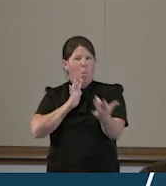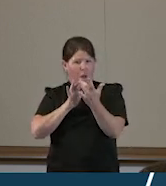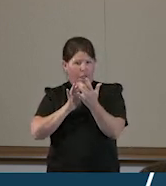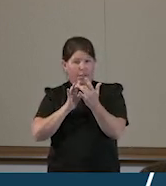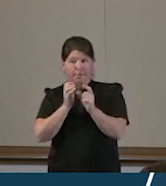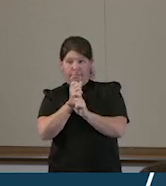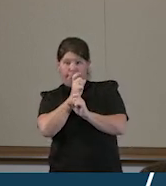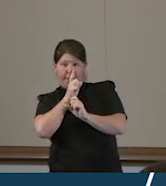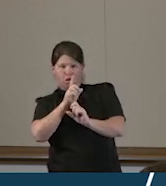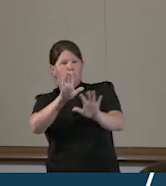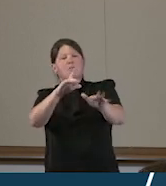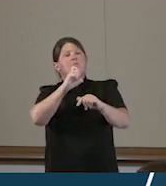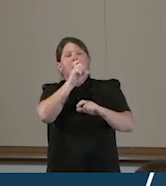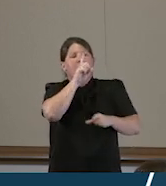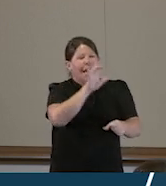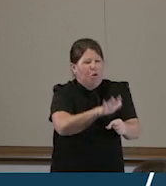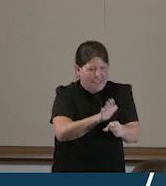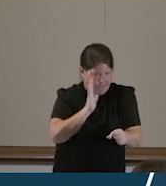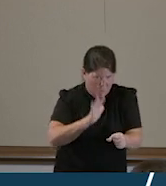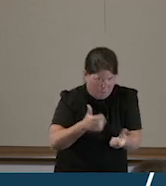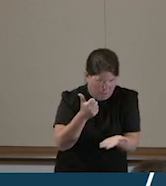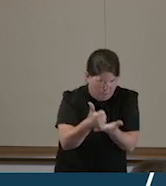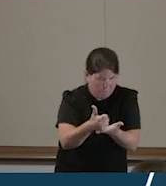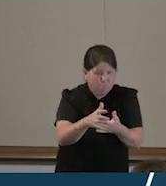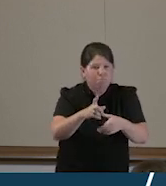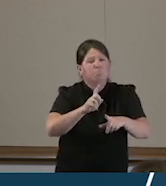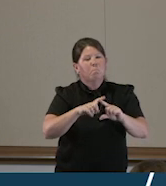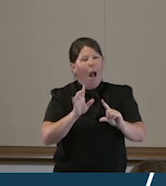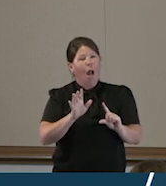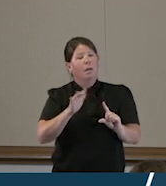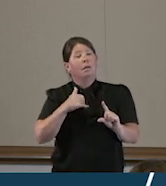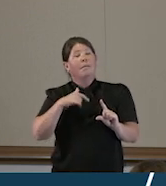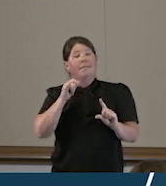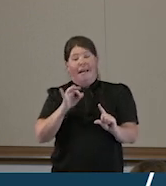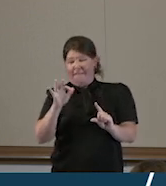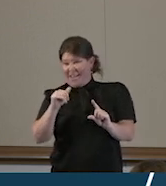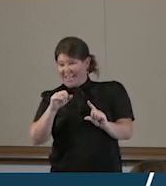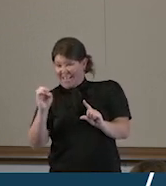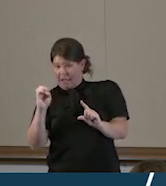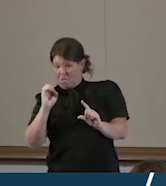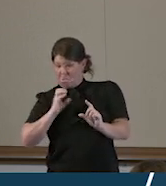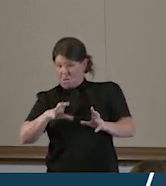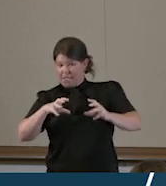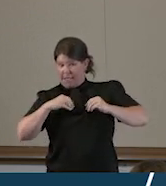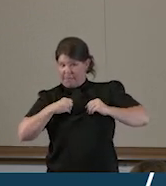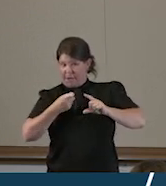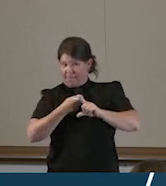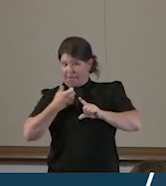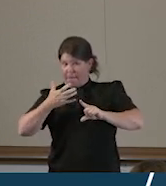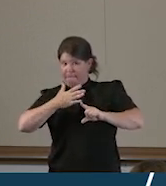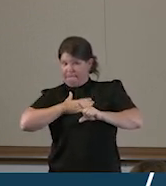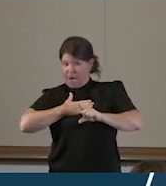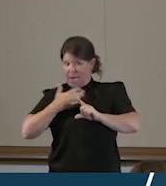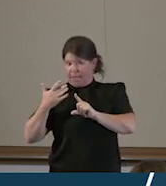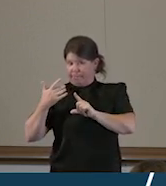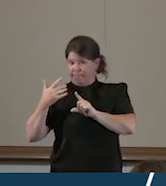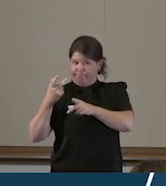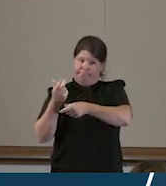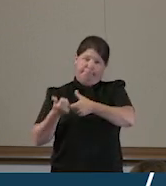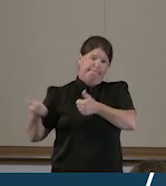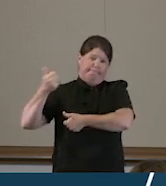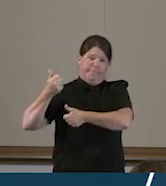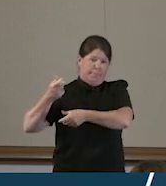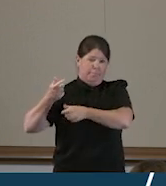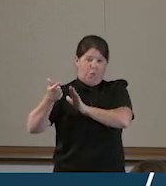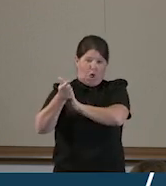it's not a guarantee of assistance, but make sure that, if the case is accepted by my supervising attorney, that it is sent most likely